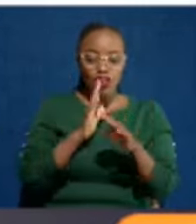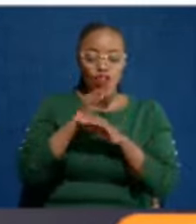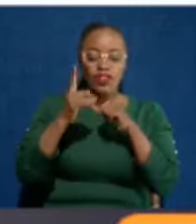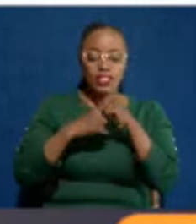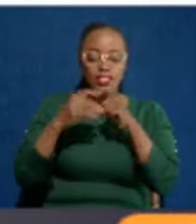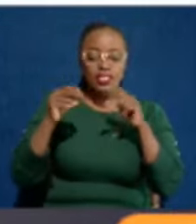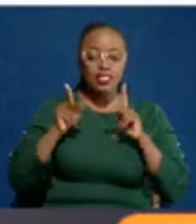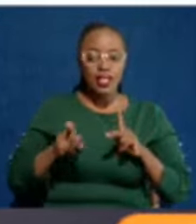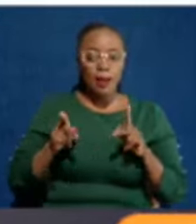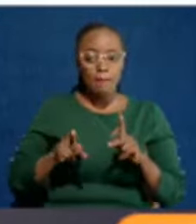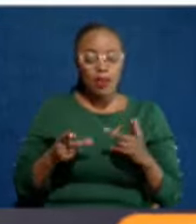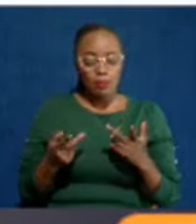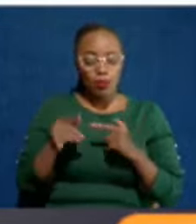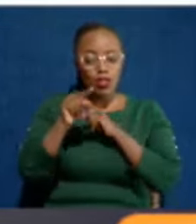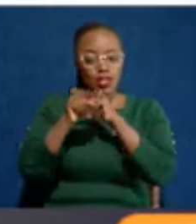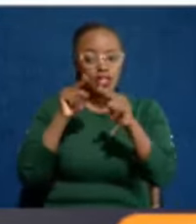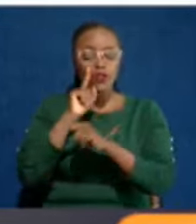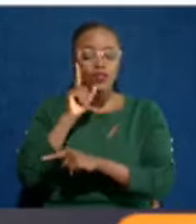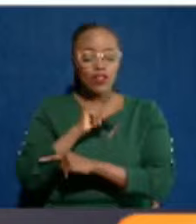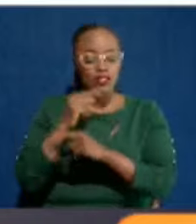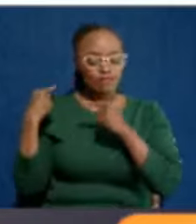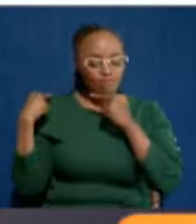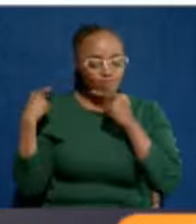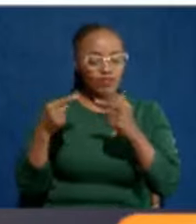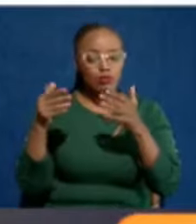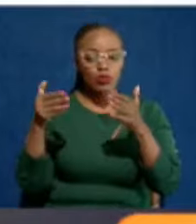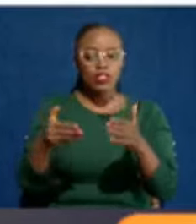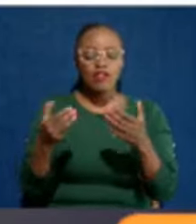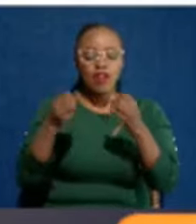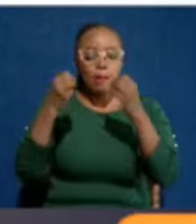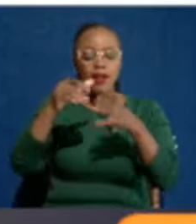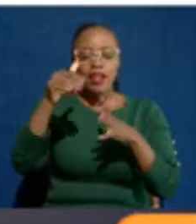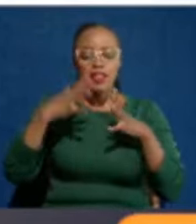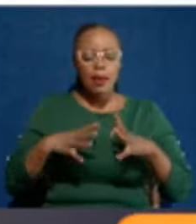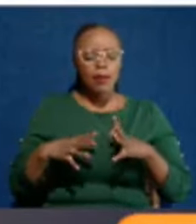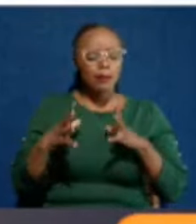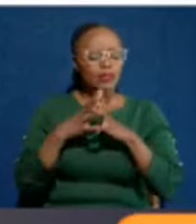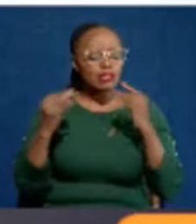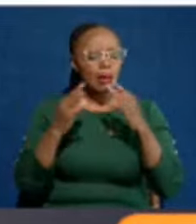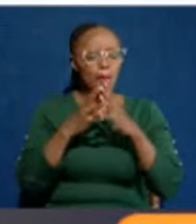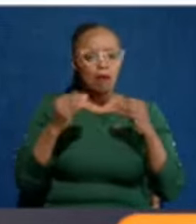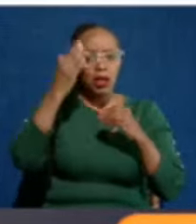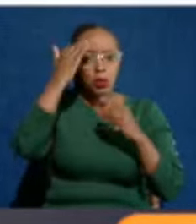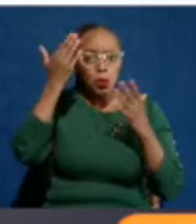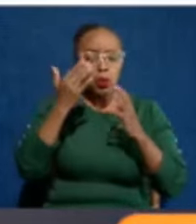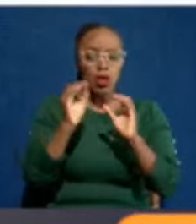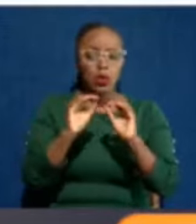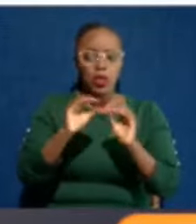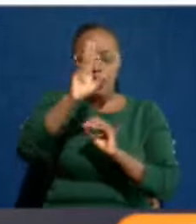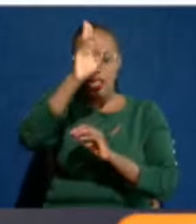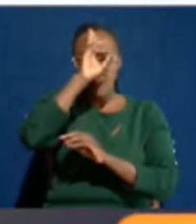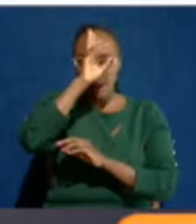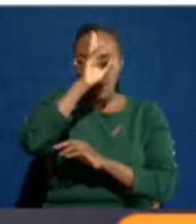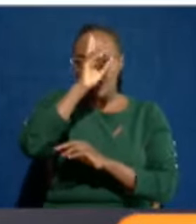people have been killed so far. Many others missing. Police have not